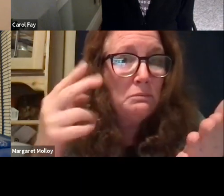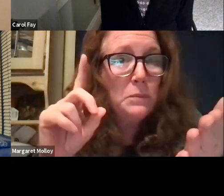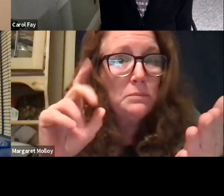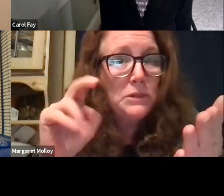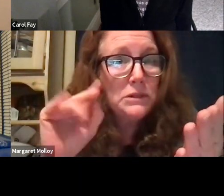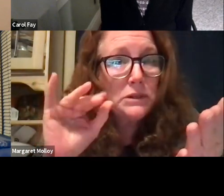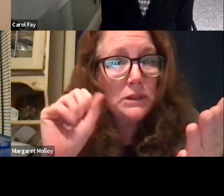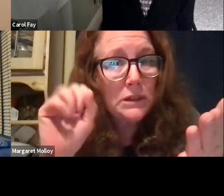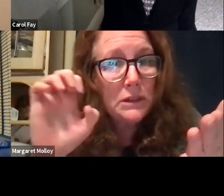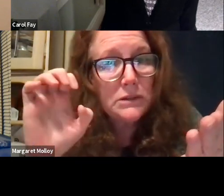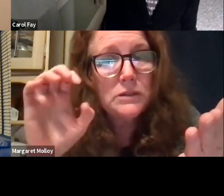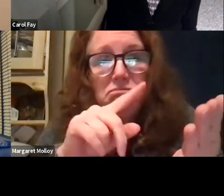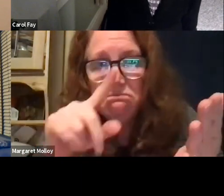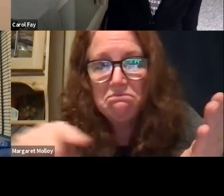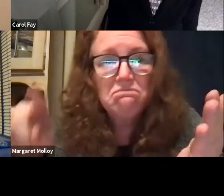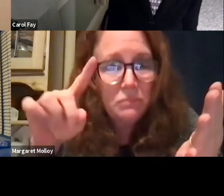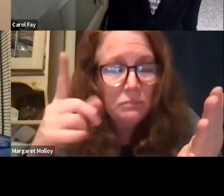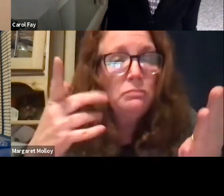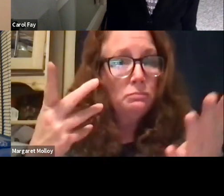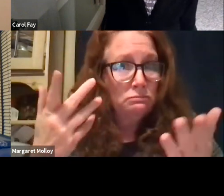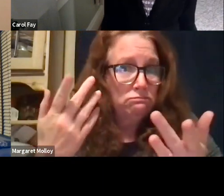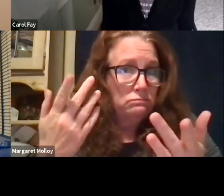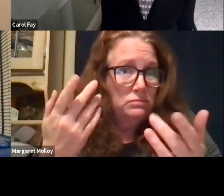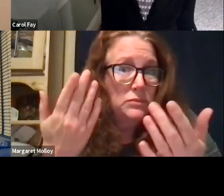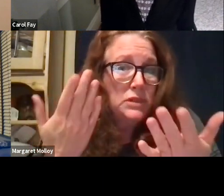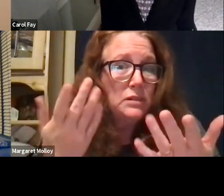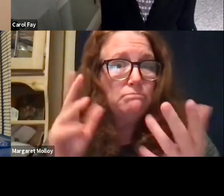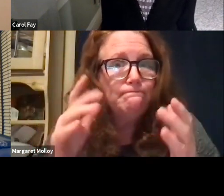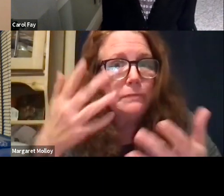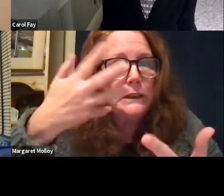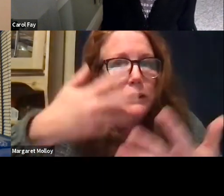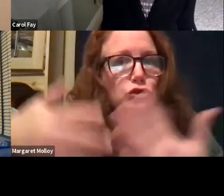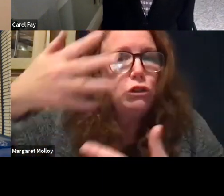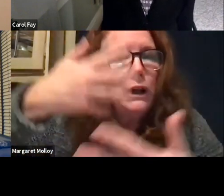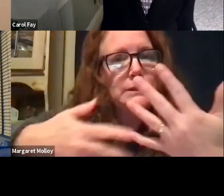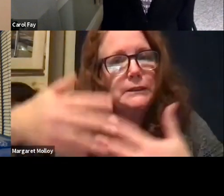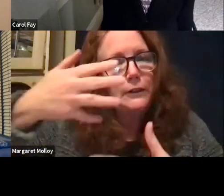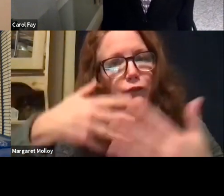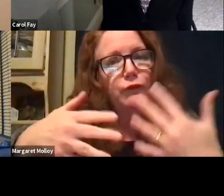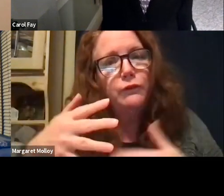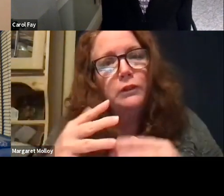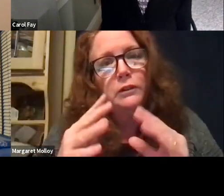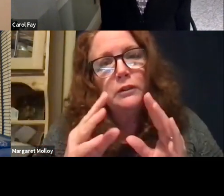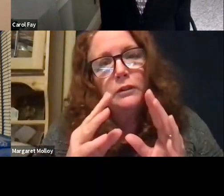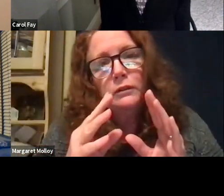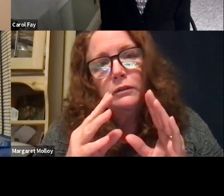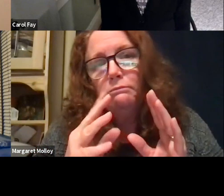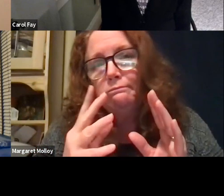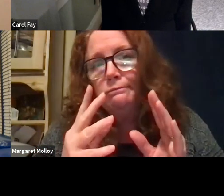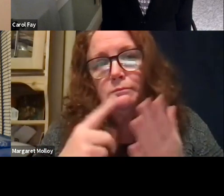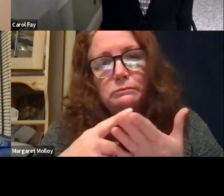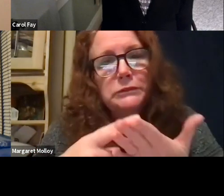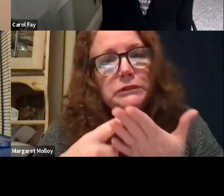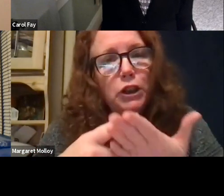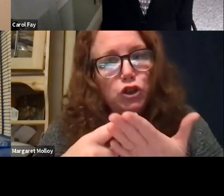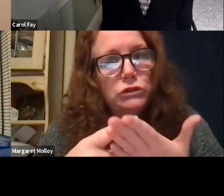of Elizabeth in particular. I mean, I'm wondering if that would be a possibility, that people could just have a more interactive meeting with